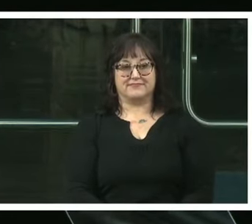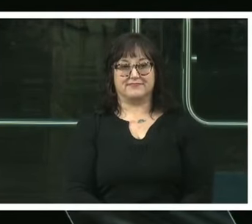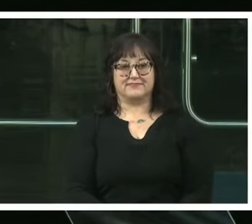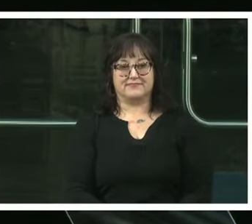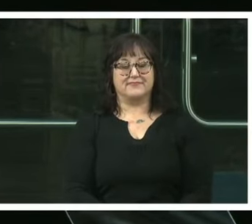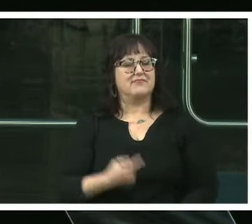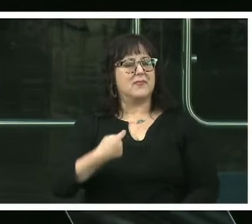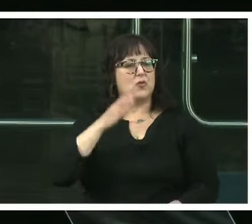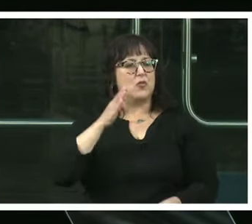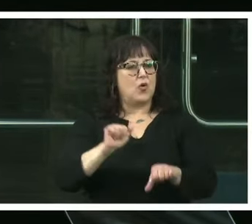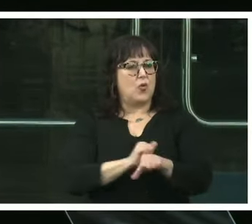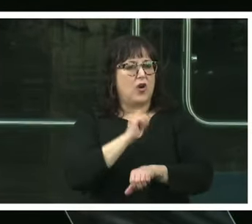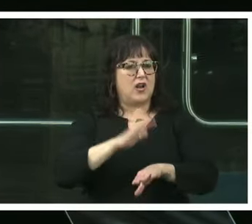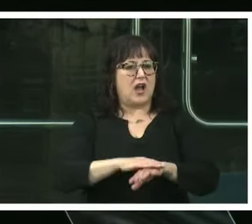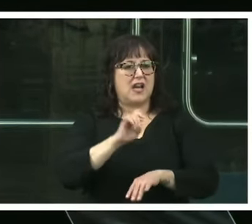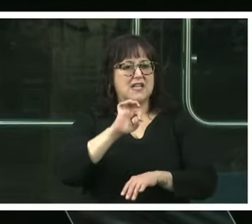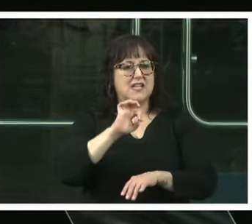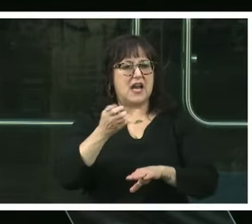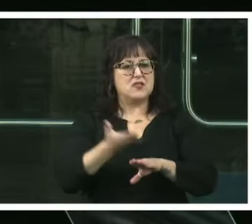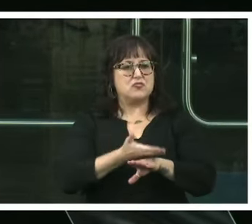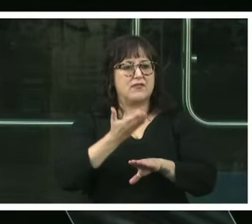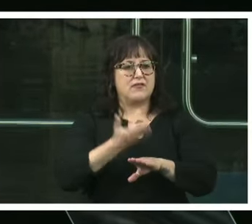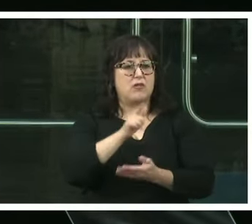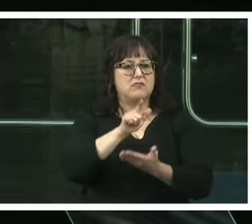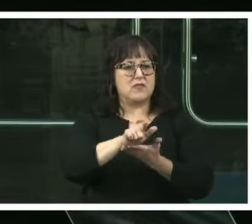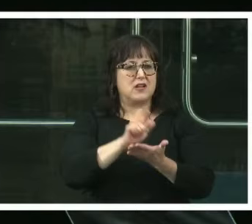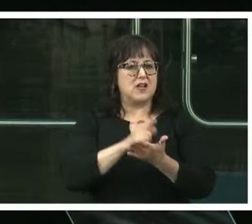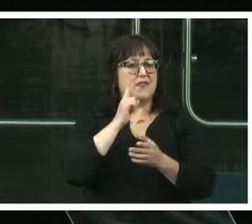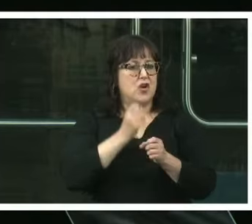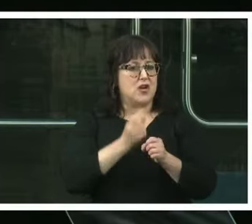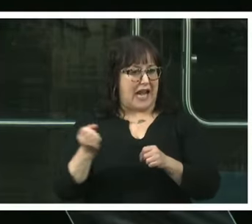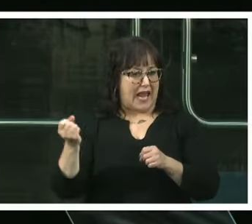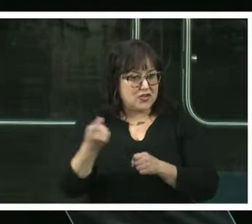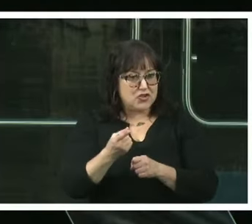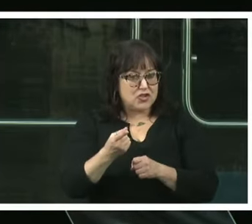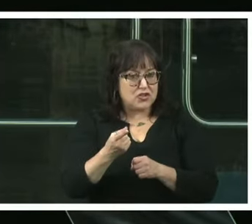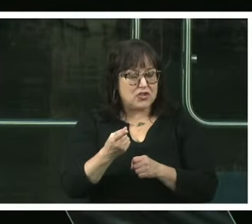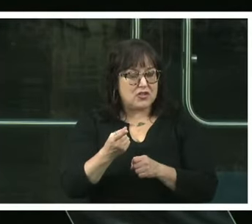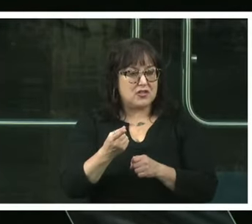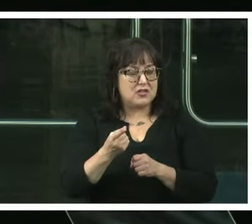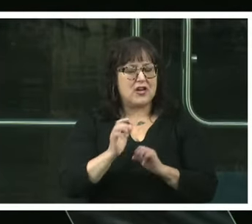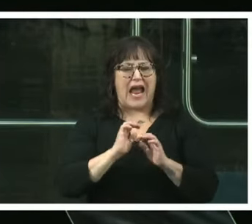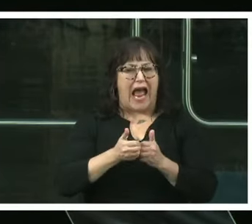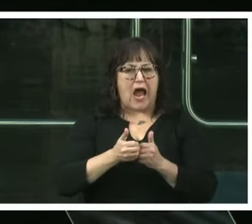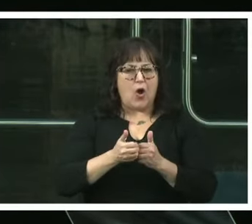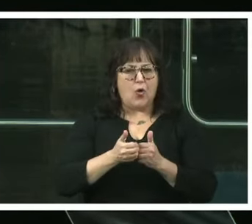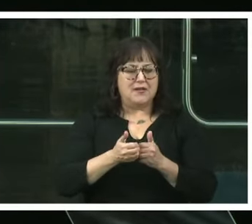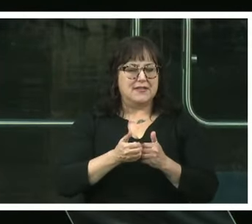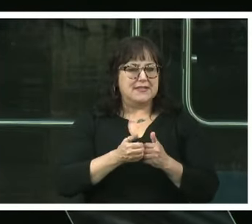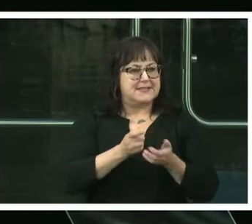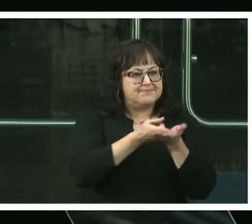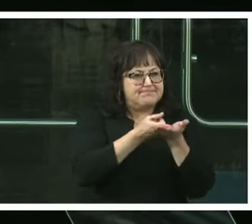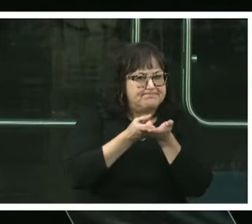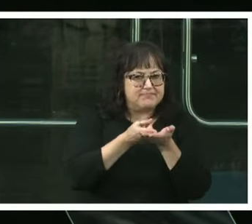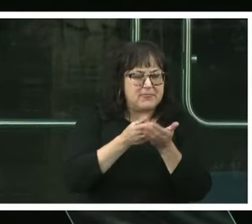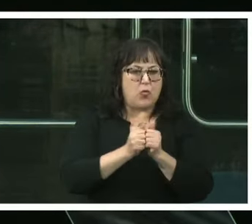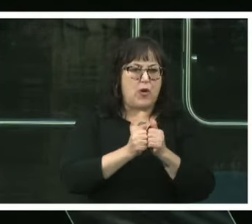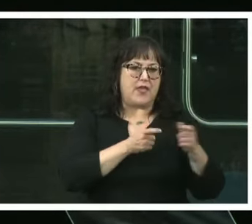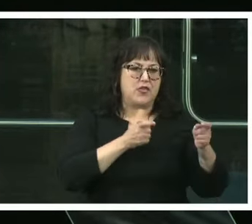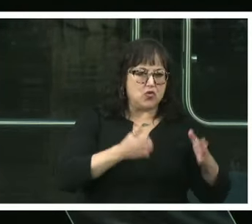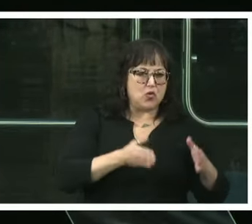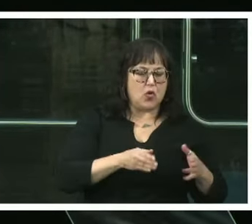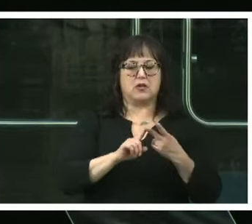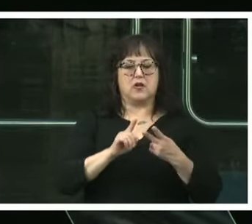We will work on tax reform legislation for next year's ballot by collaborating with our controller, the Board